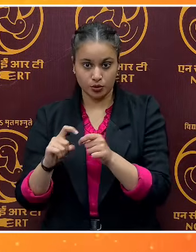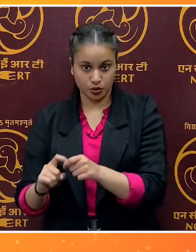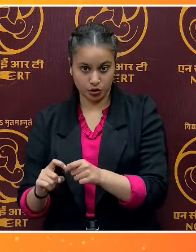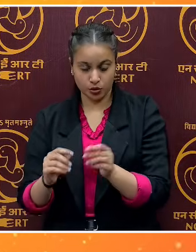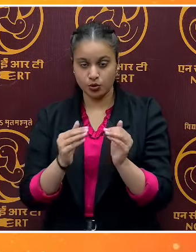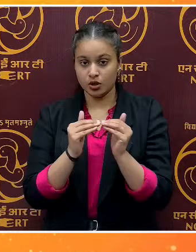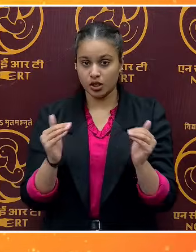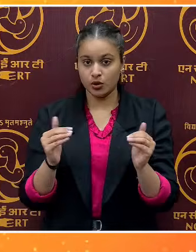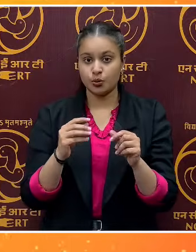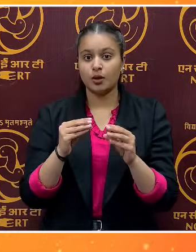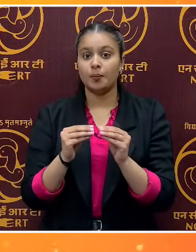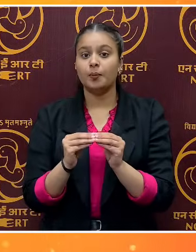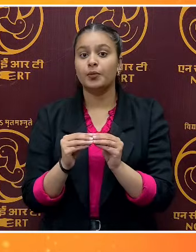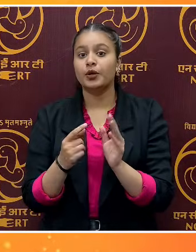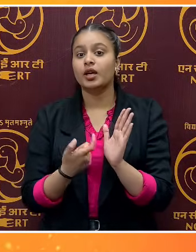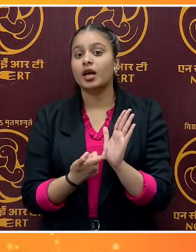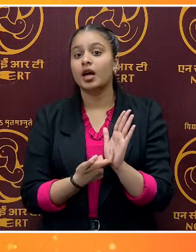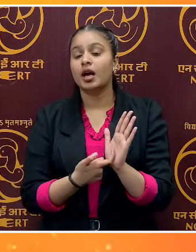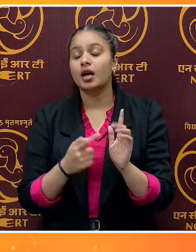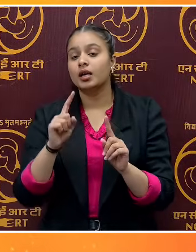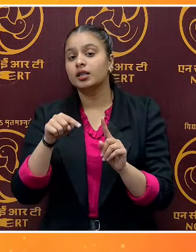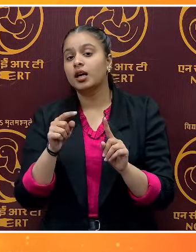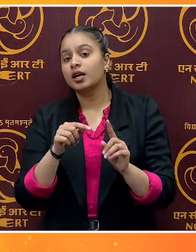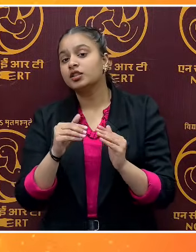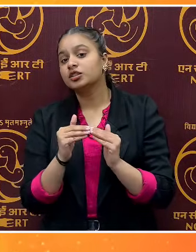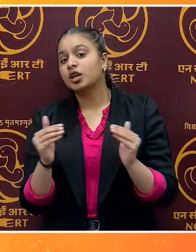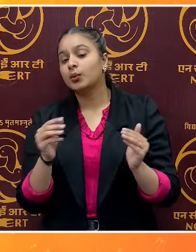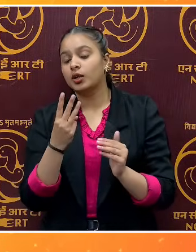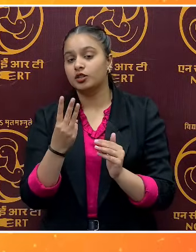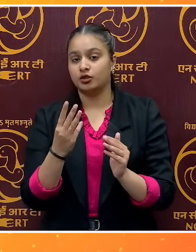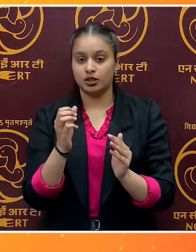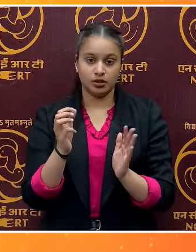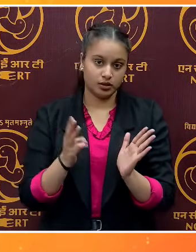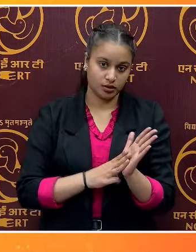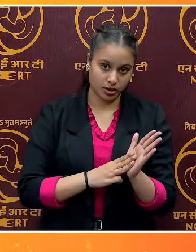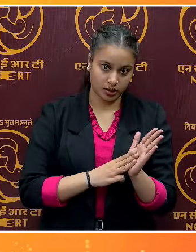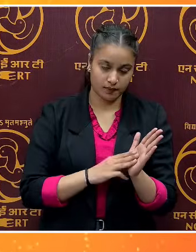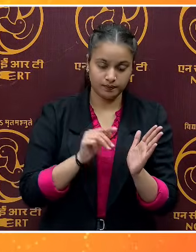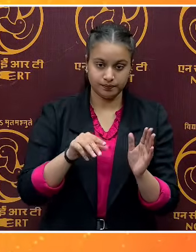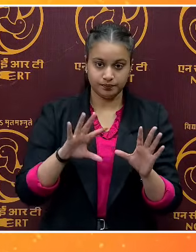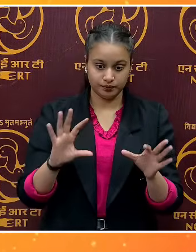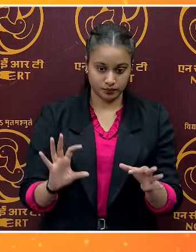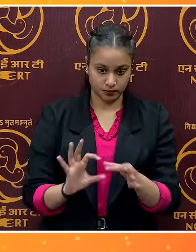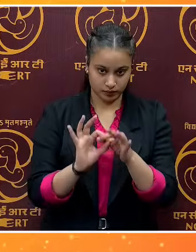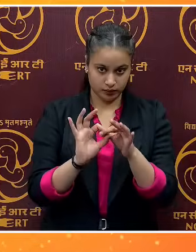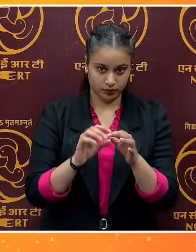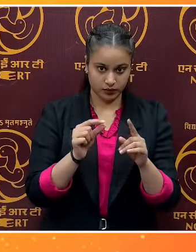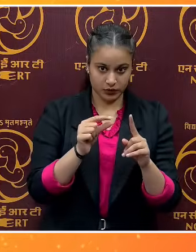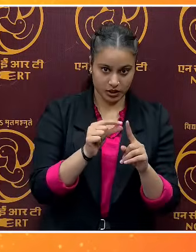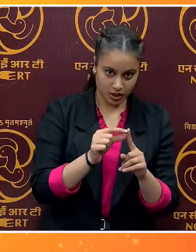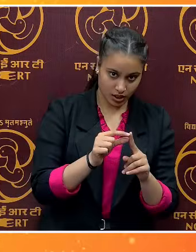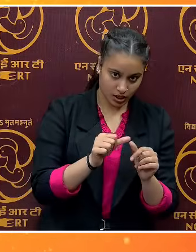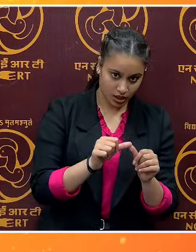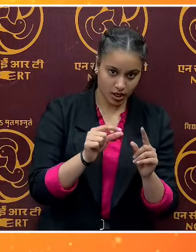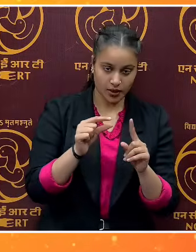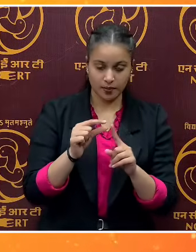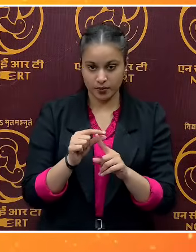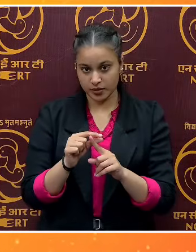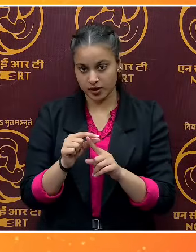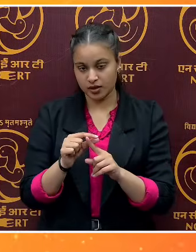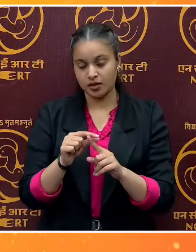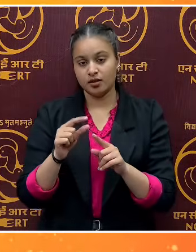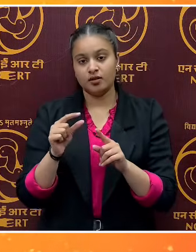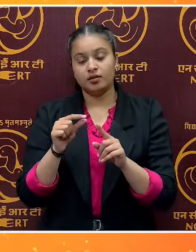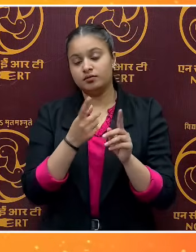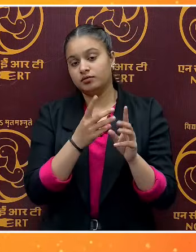and BR dash is equal to 3 centimeters. Now children, you join this A dash, P dash, P dash, Q dash and